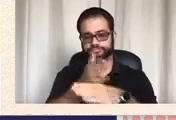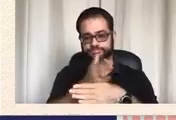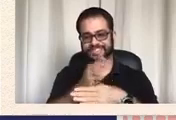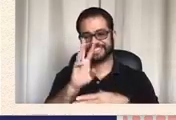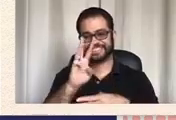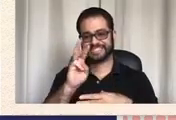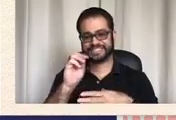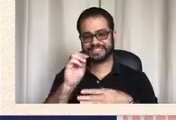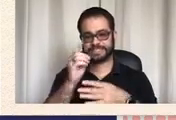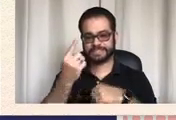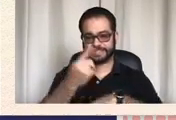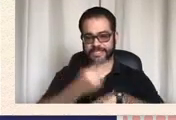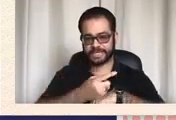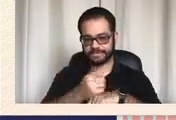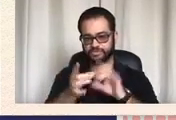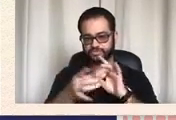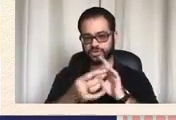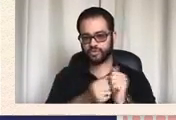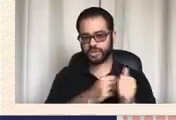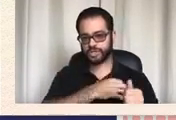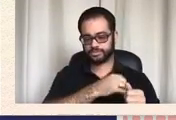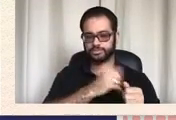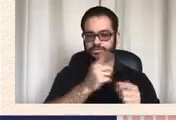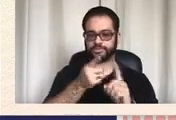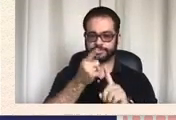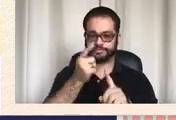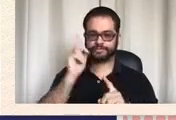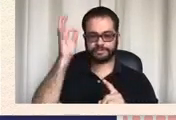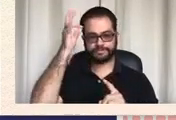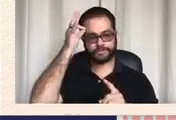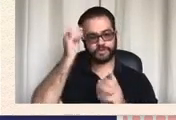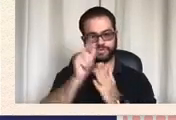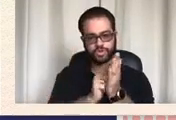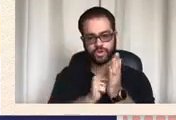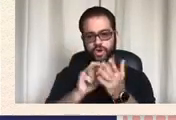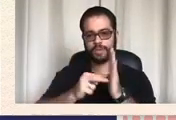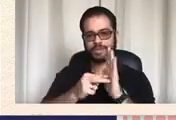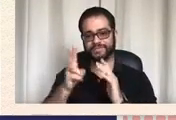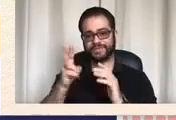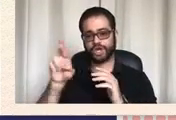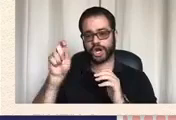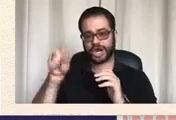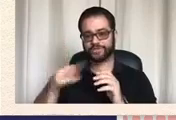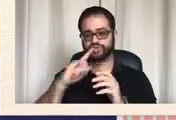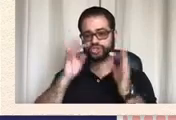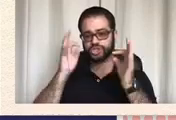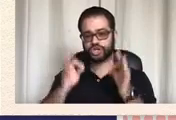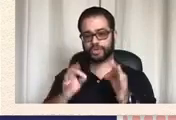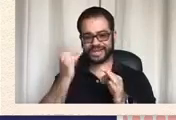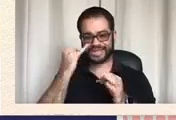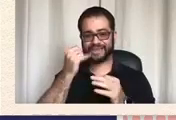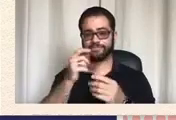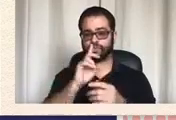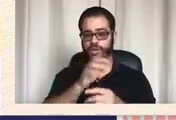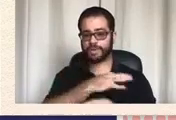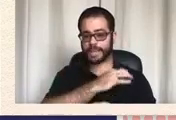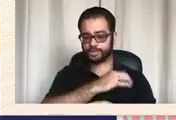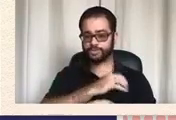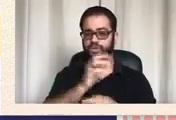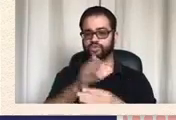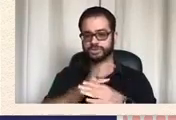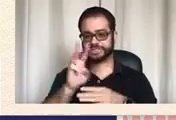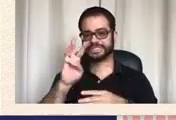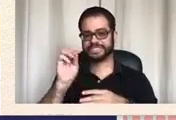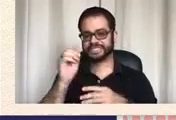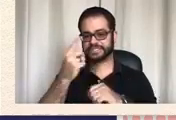this is by federal law that they have to determine whether or not you're eligible within 60 days. They can extend it,